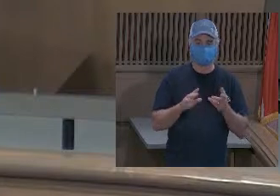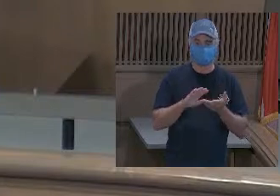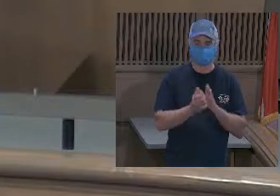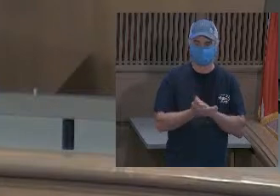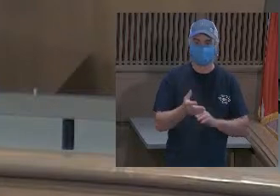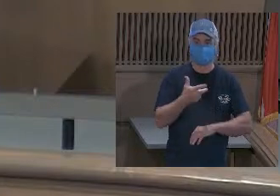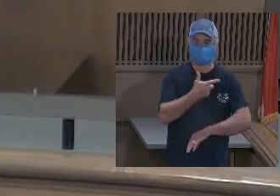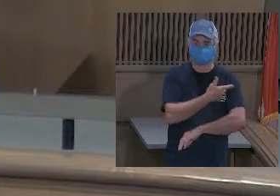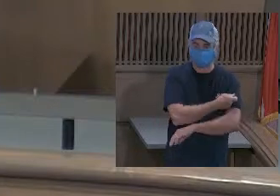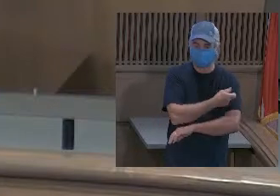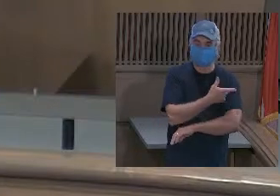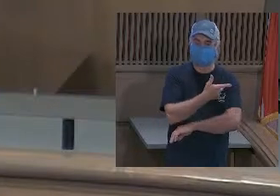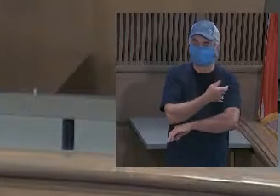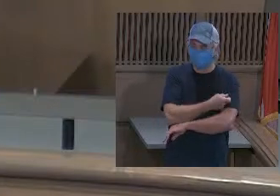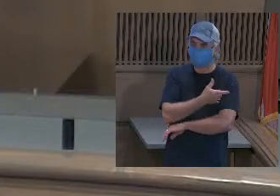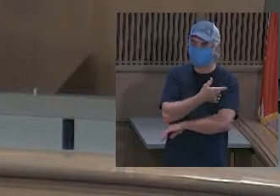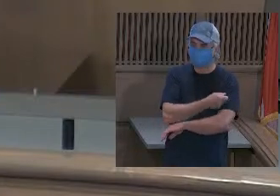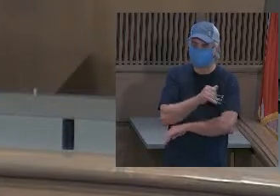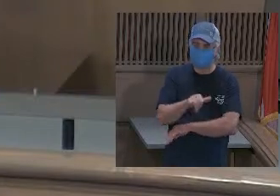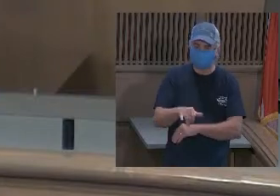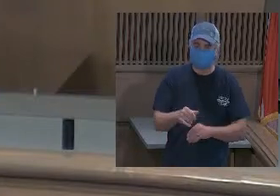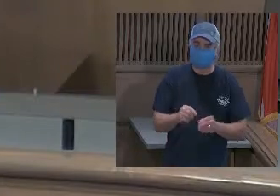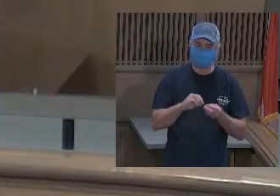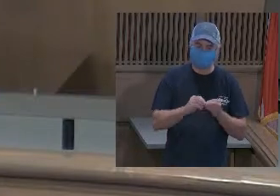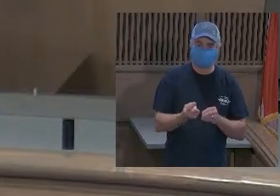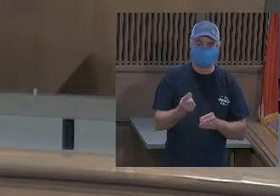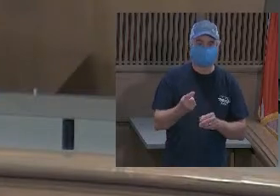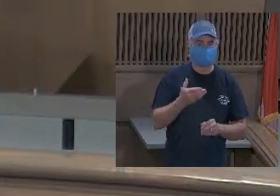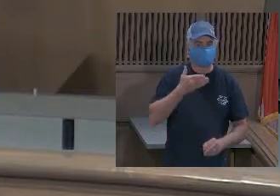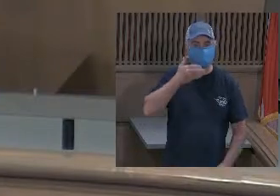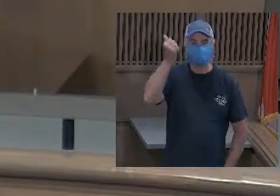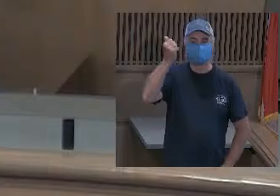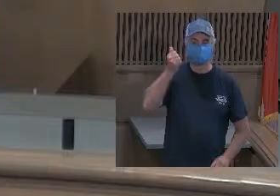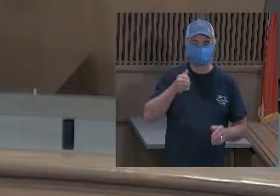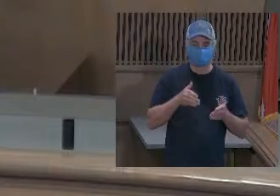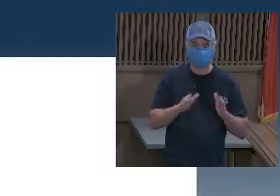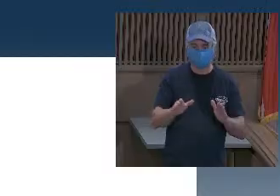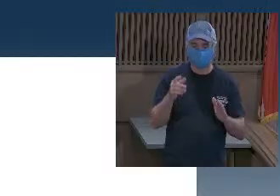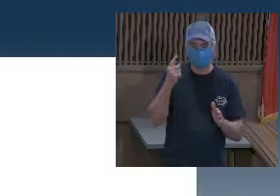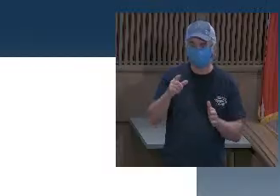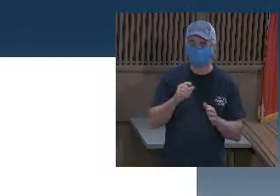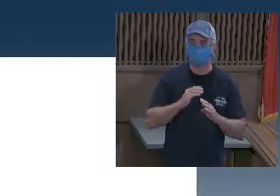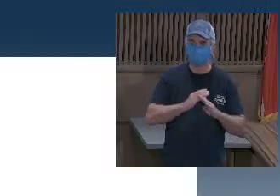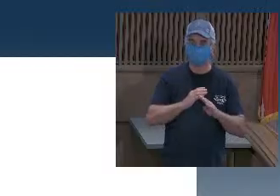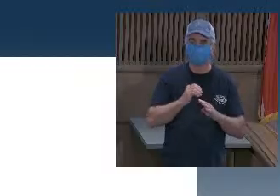thing that we can do to protect ourselves and to improve the health of our community.